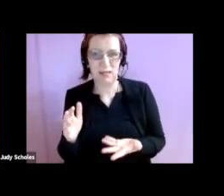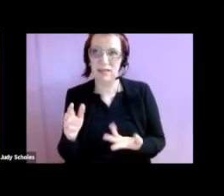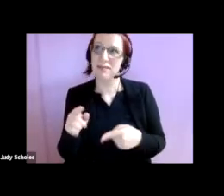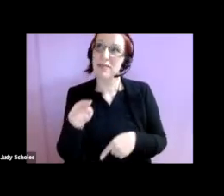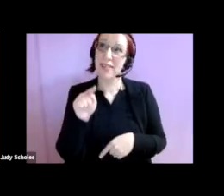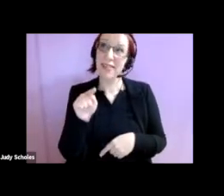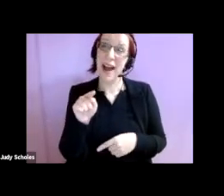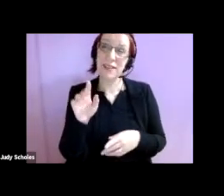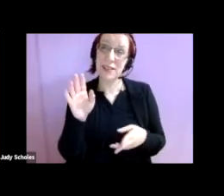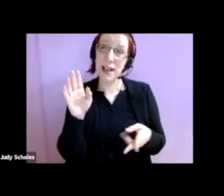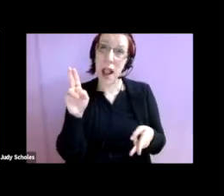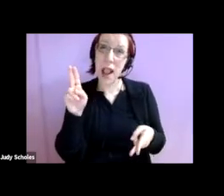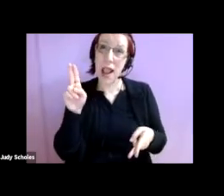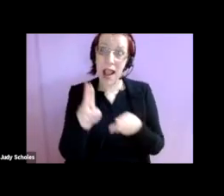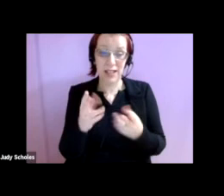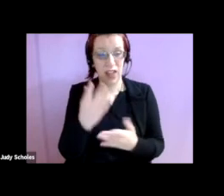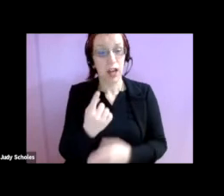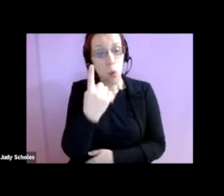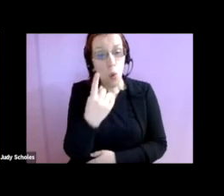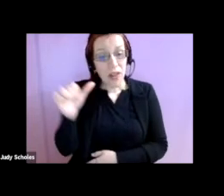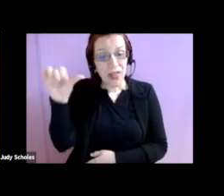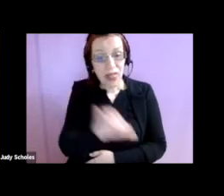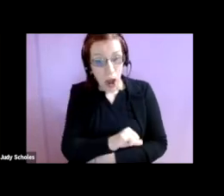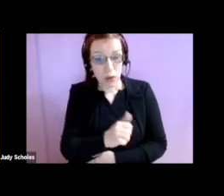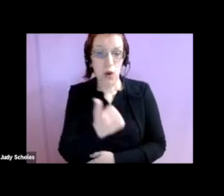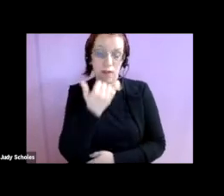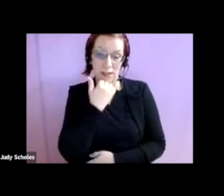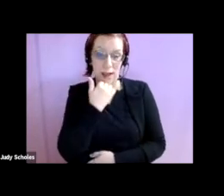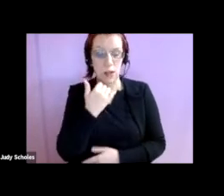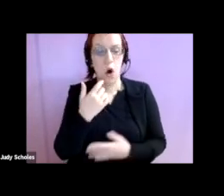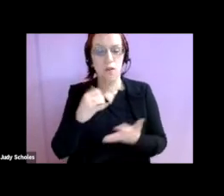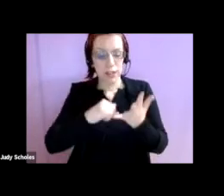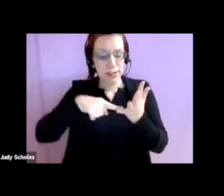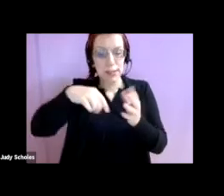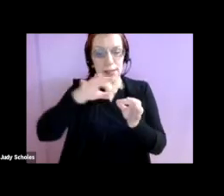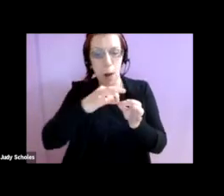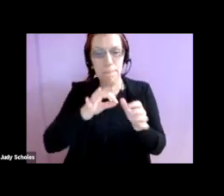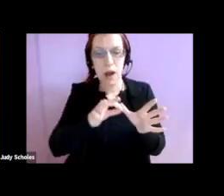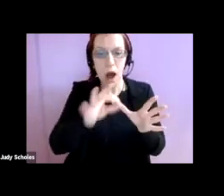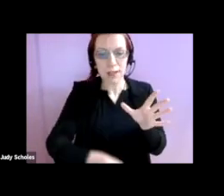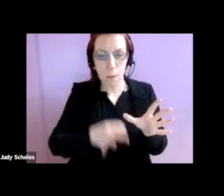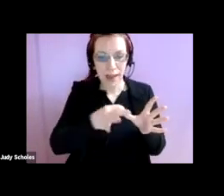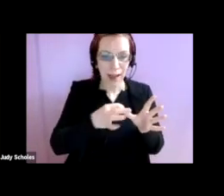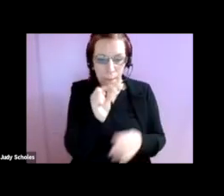less, it's less than 1,000th of the size of a subatomic particle. It's a tiny, tiny